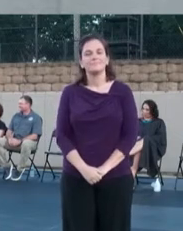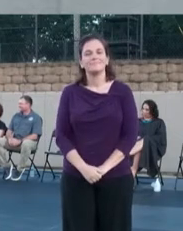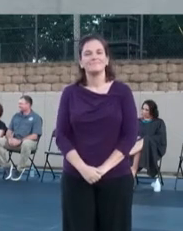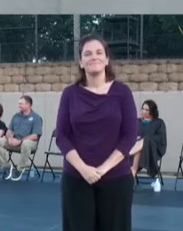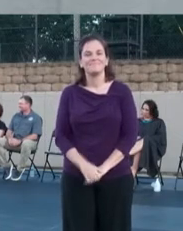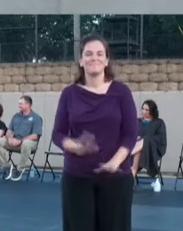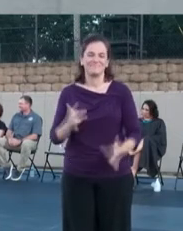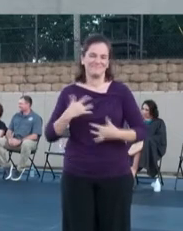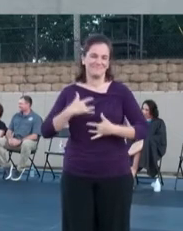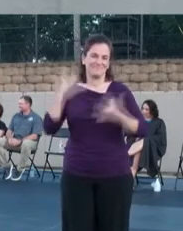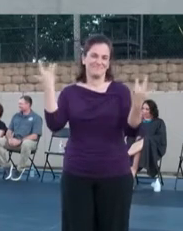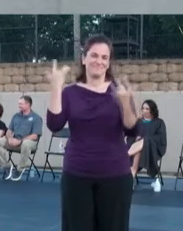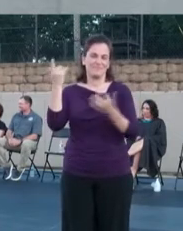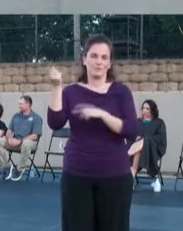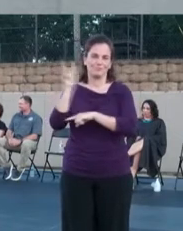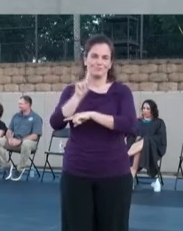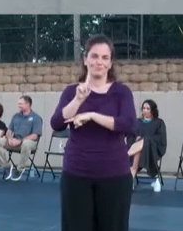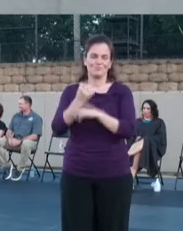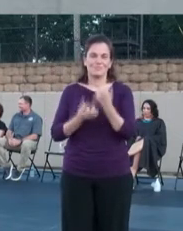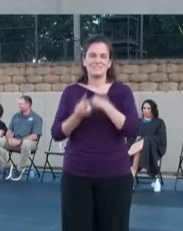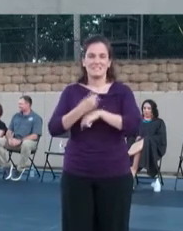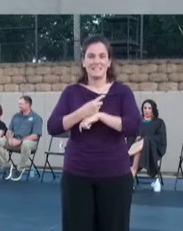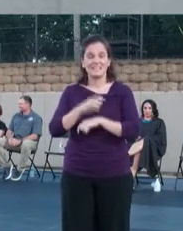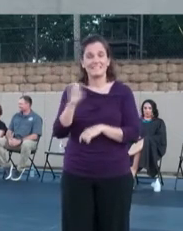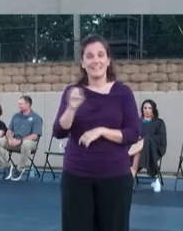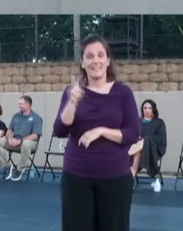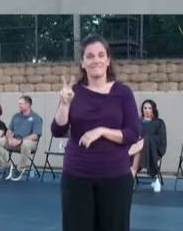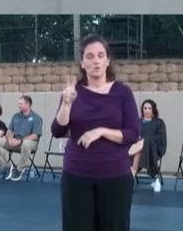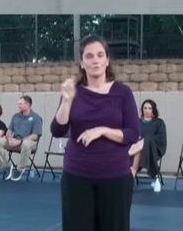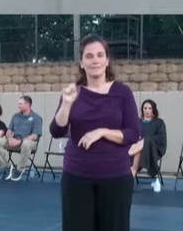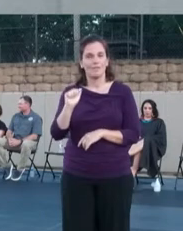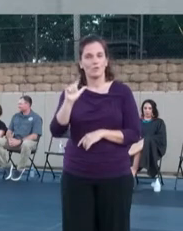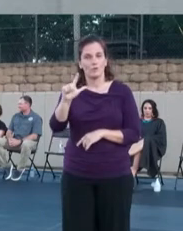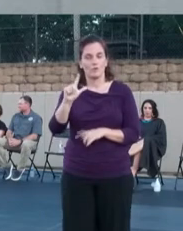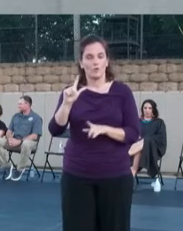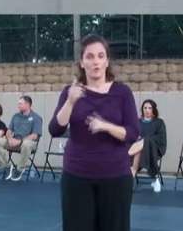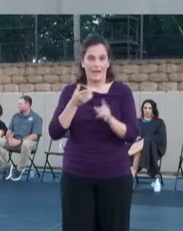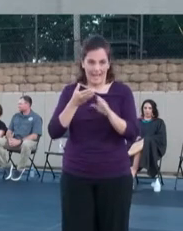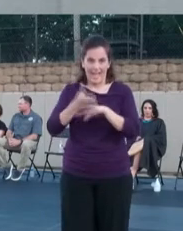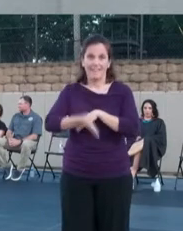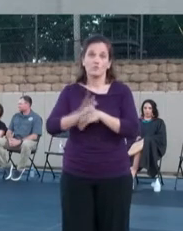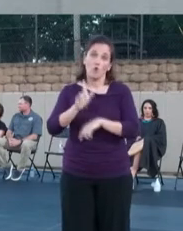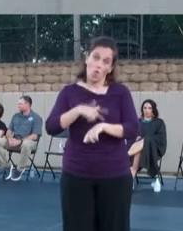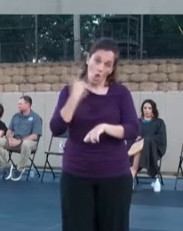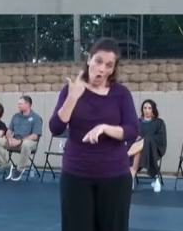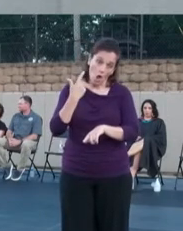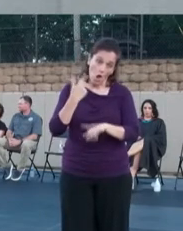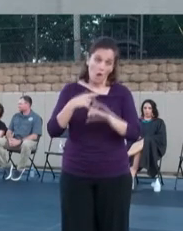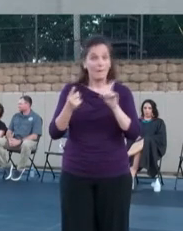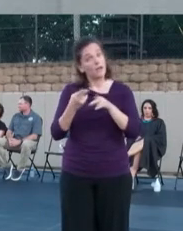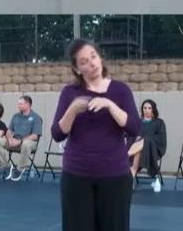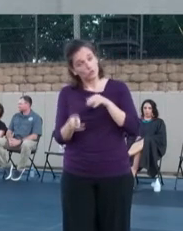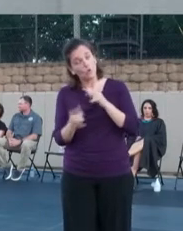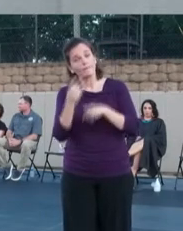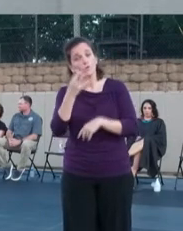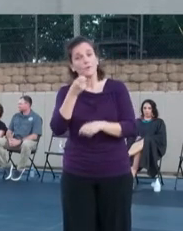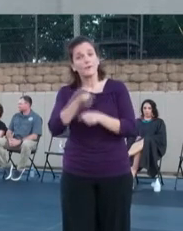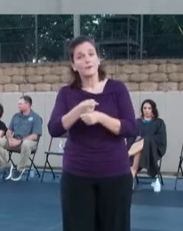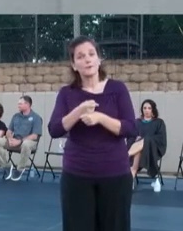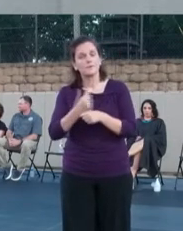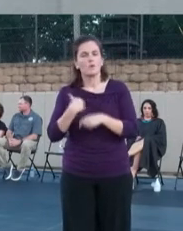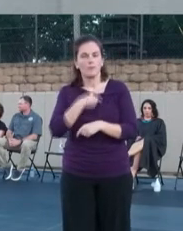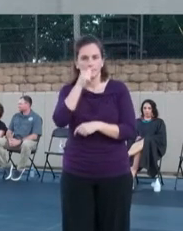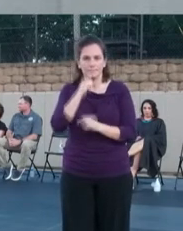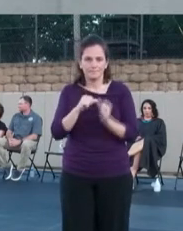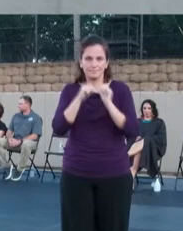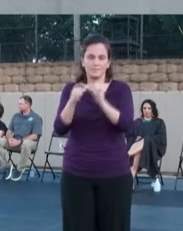I'm thrilled to stand here today as Eastview salutatorian after a long but also short 4 years. We have persevered